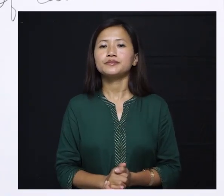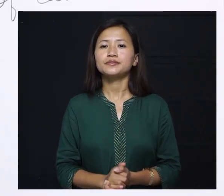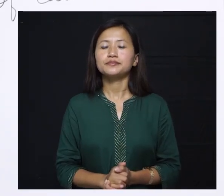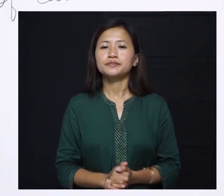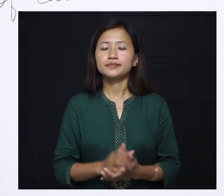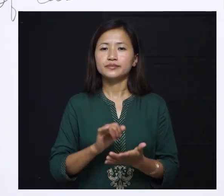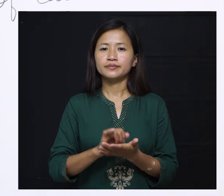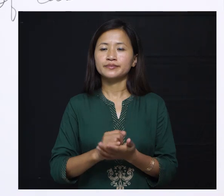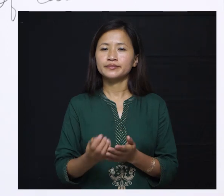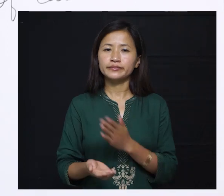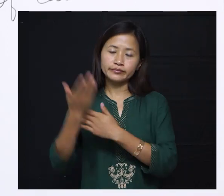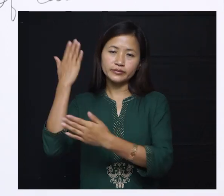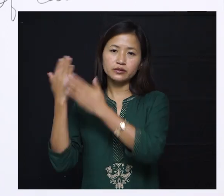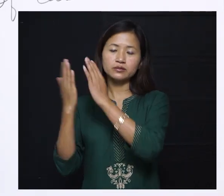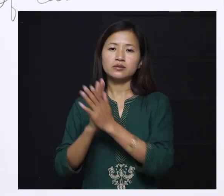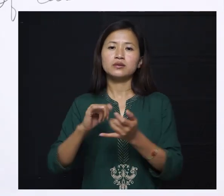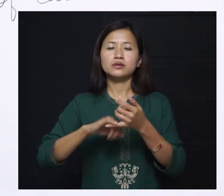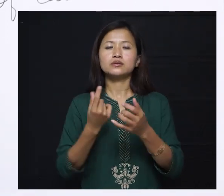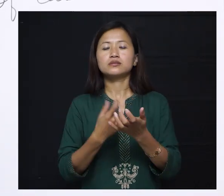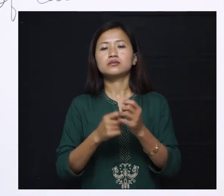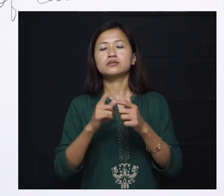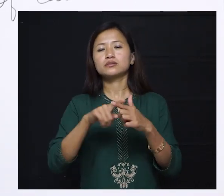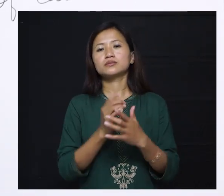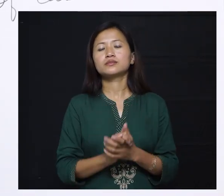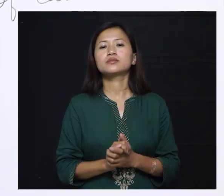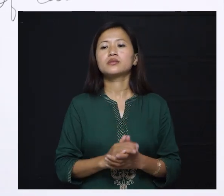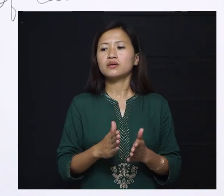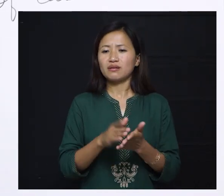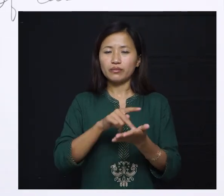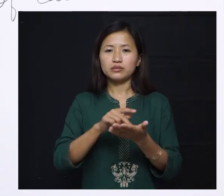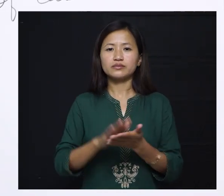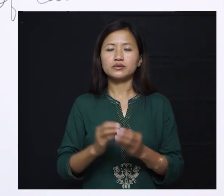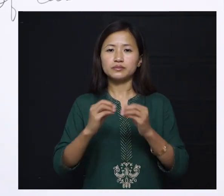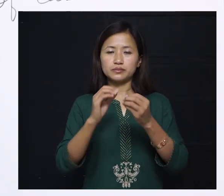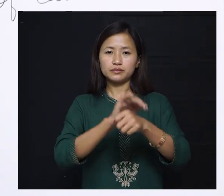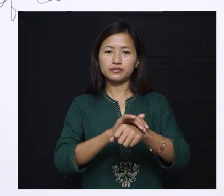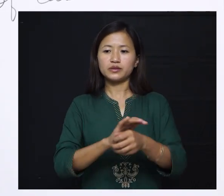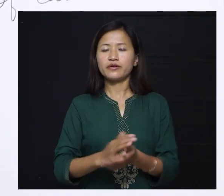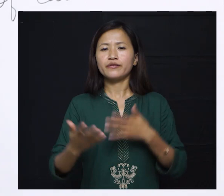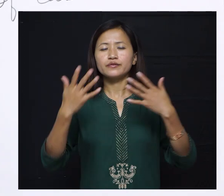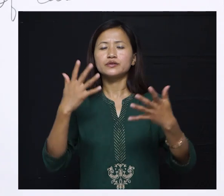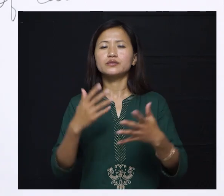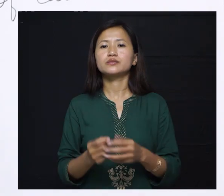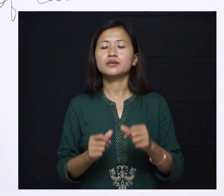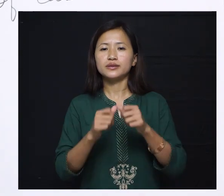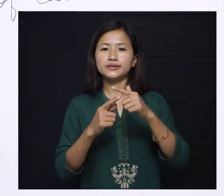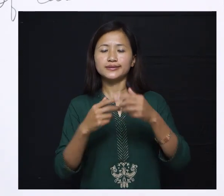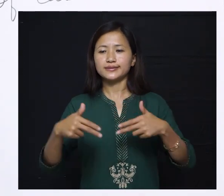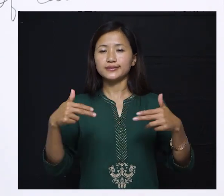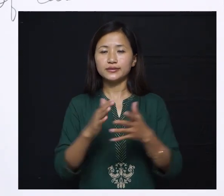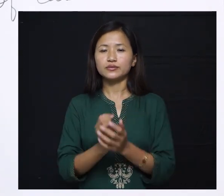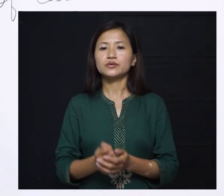that is the history about the Surat. Apart from the British, the Surat also had to face so many attacks from the